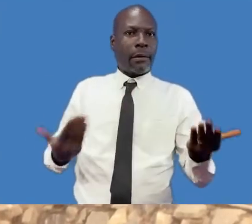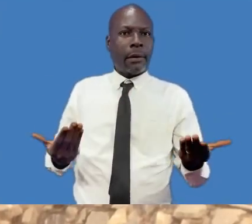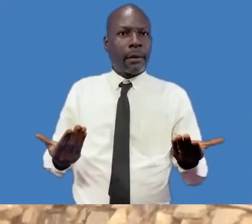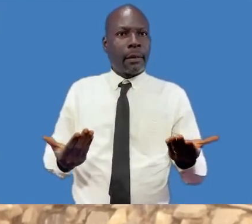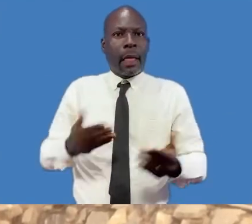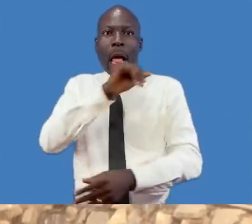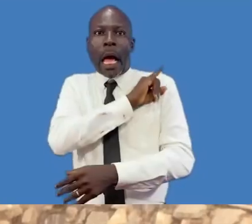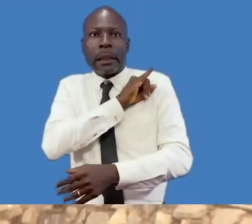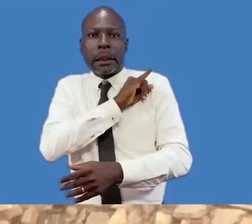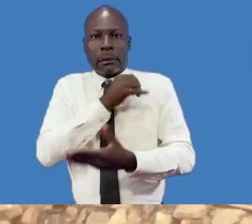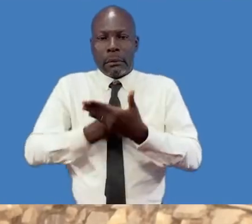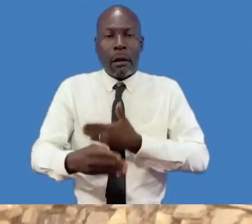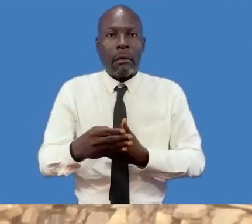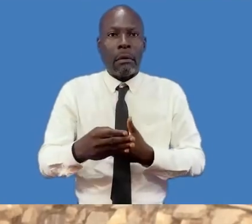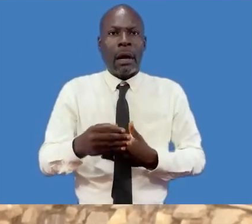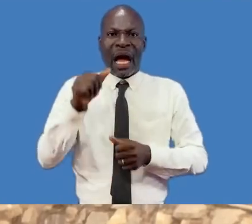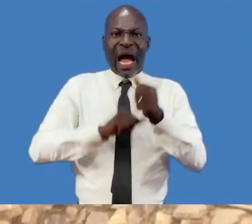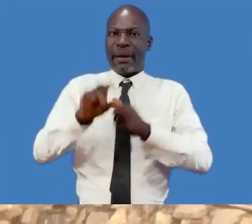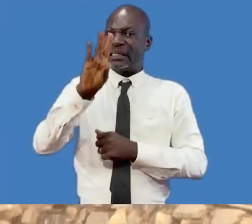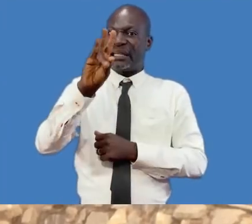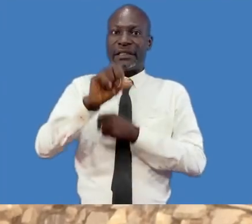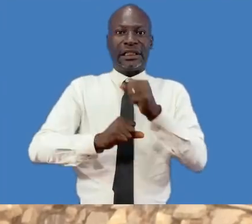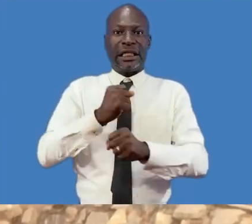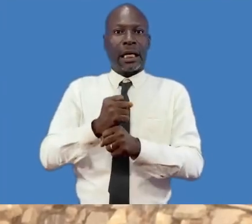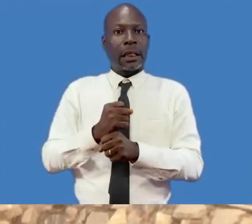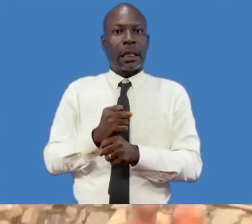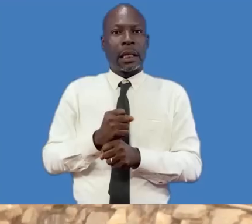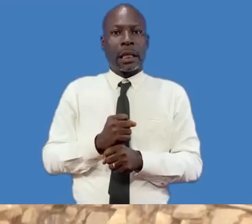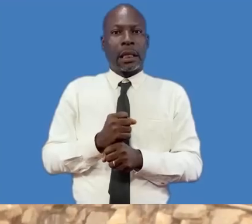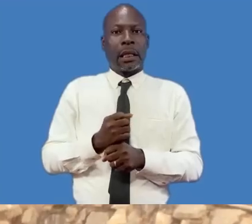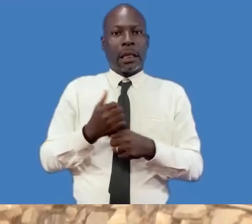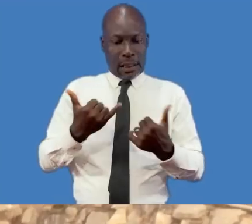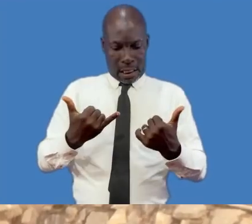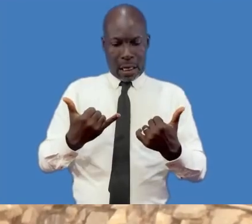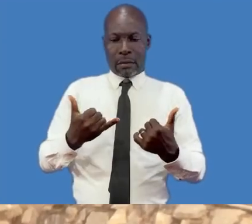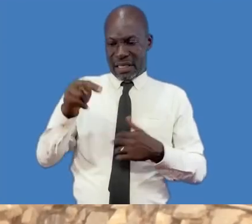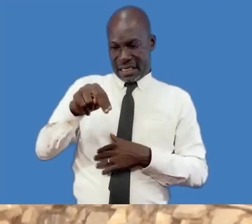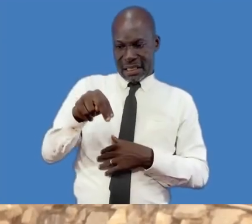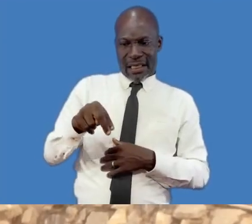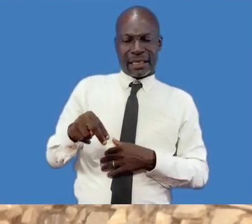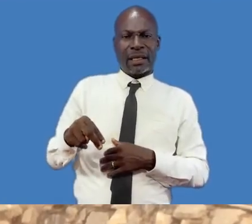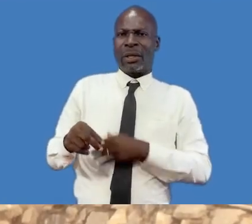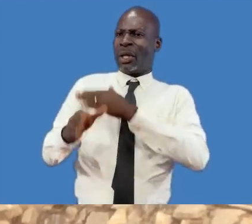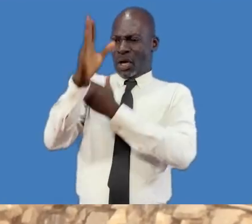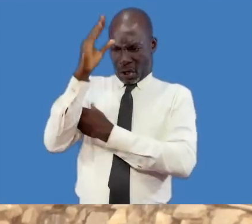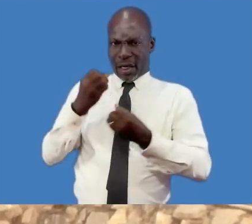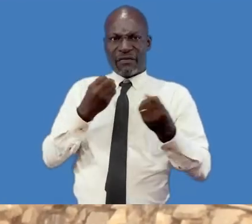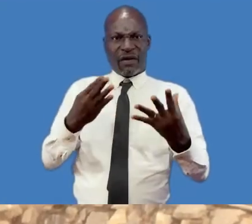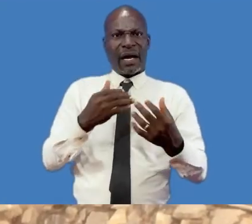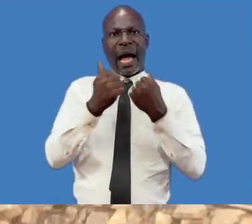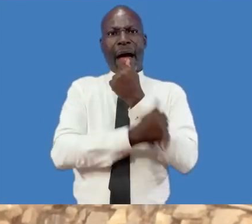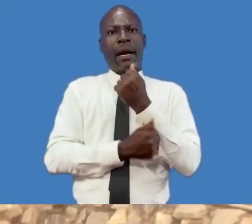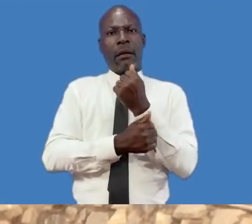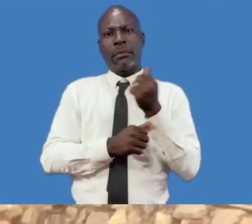no abrante na di best 17 years a ni mu amia no a o yakopon se abraham fa oba